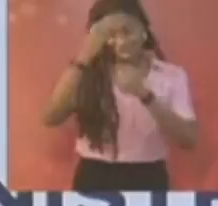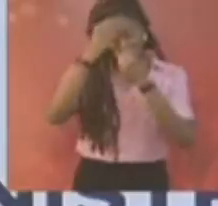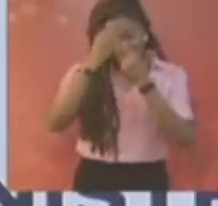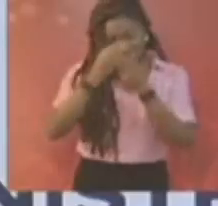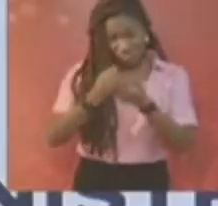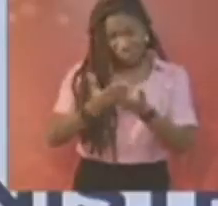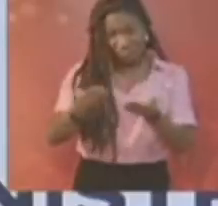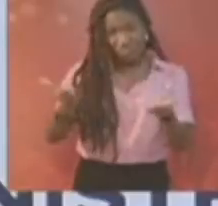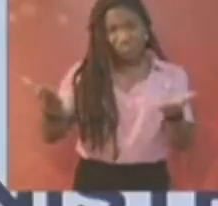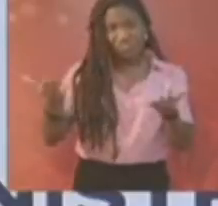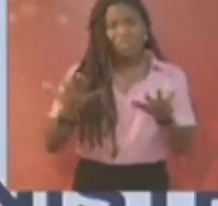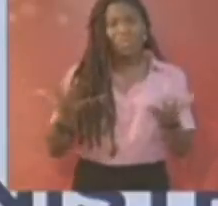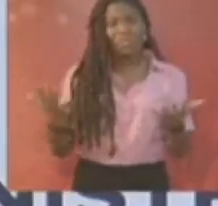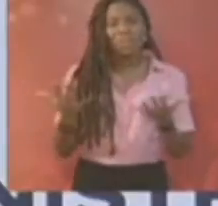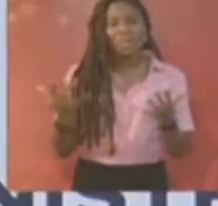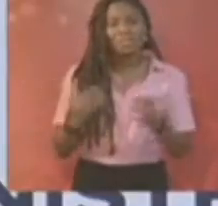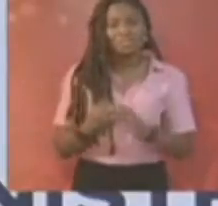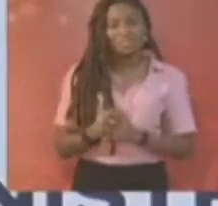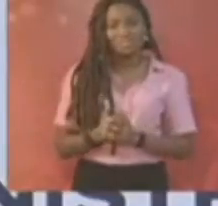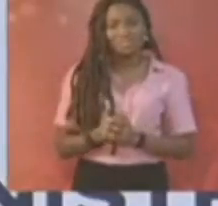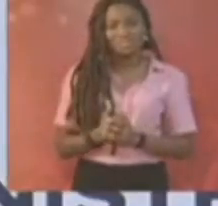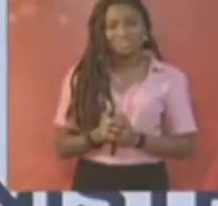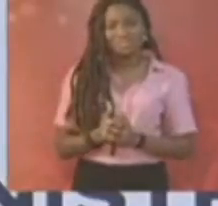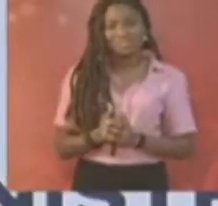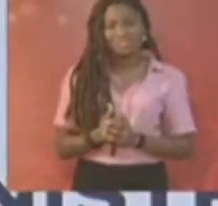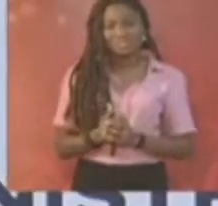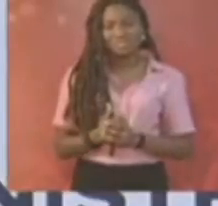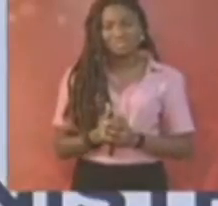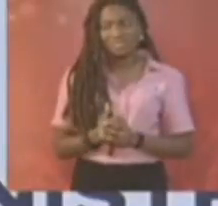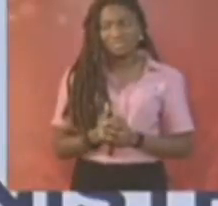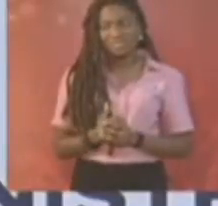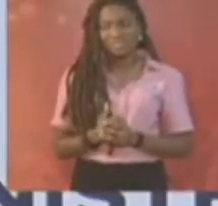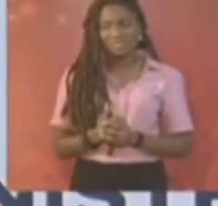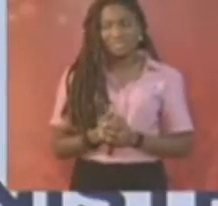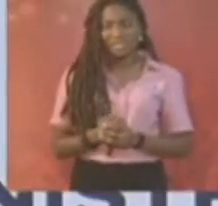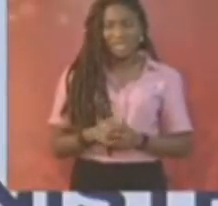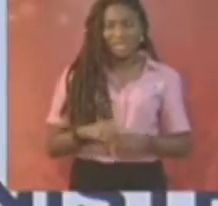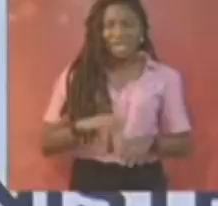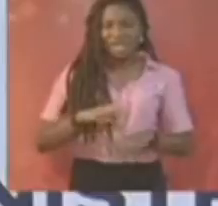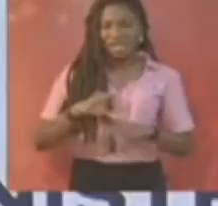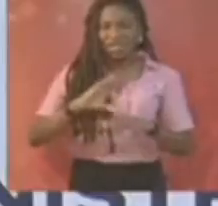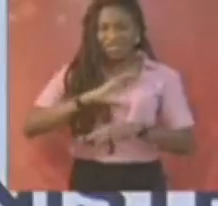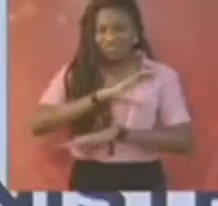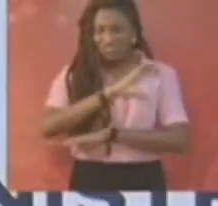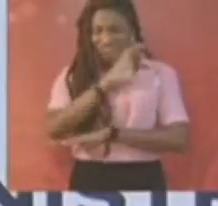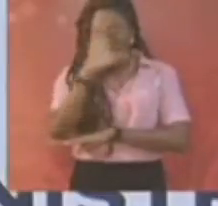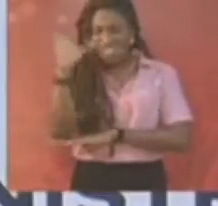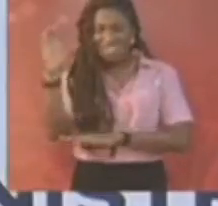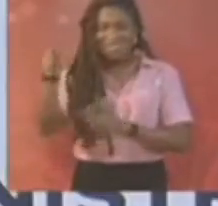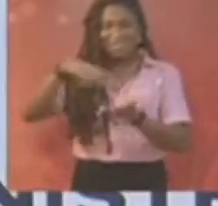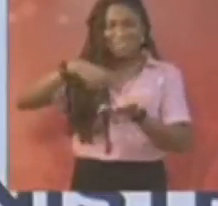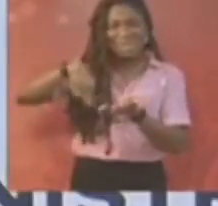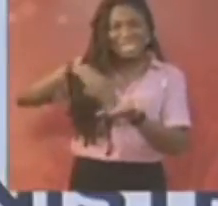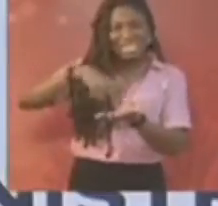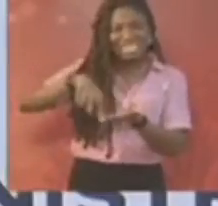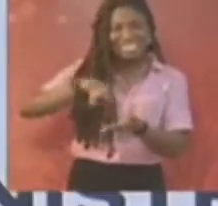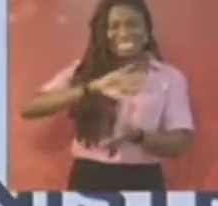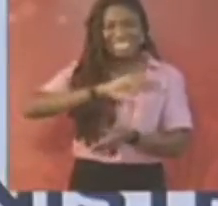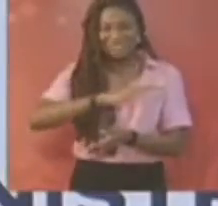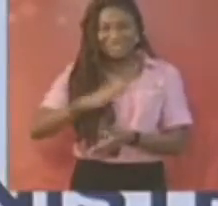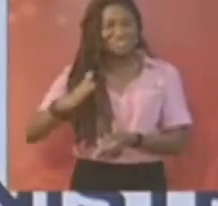the request for office gatherings and those sorts of normal Christmas events to be foregone